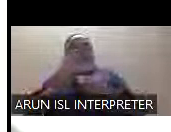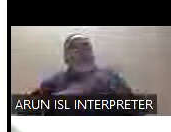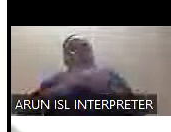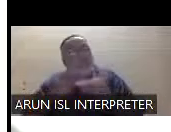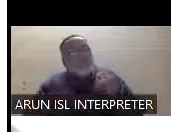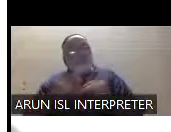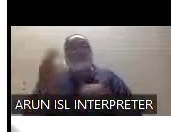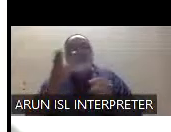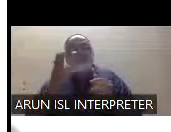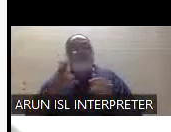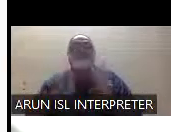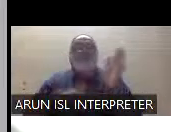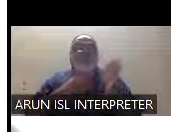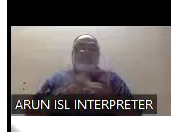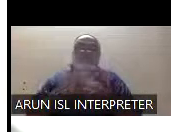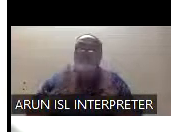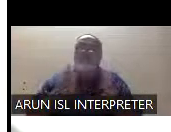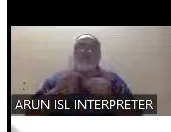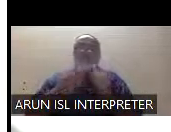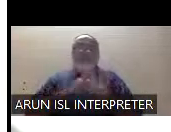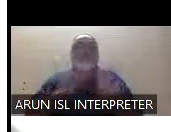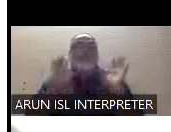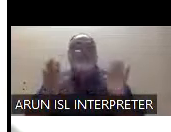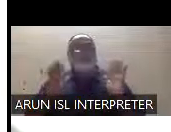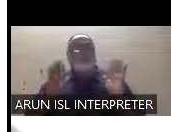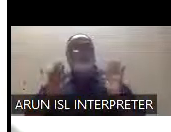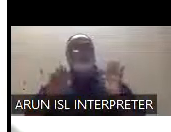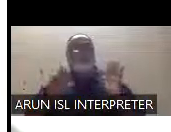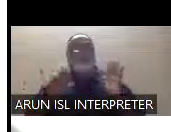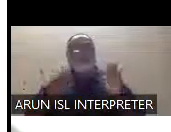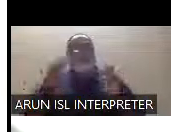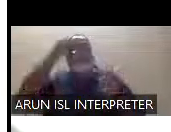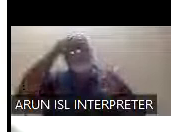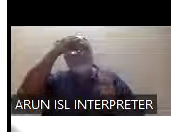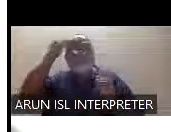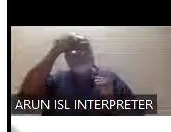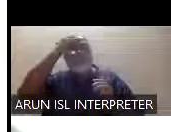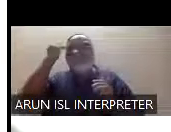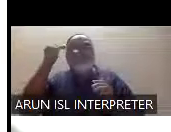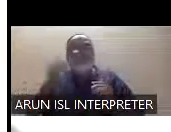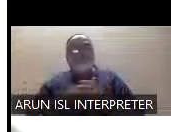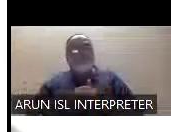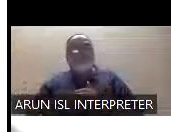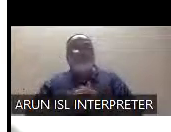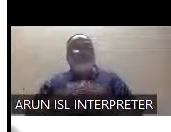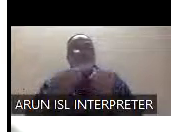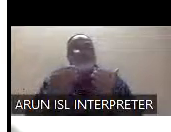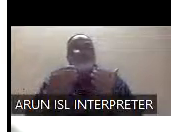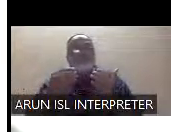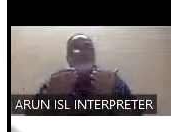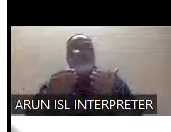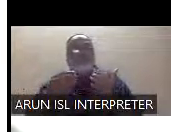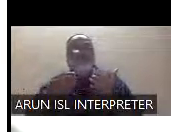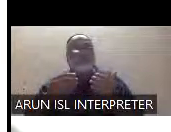in websites, and so on. Now, coming to public buildings, the RPWD Act defines that any building